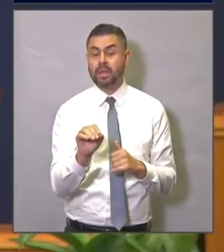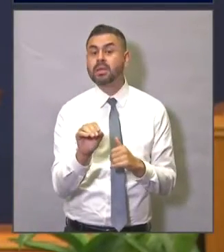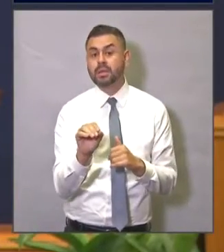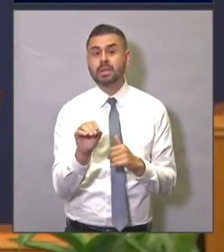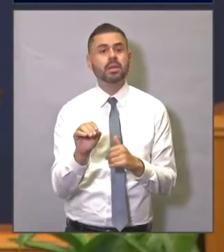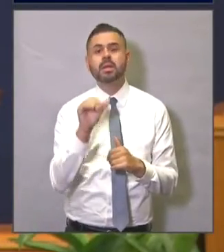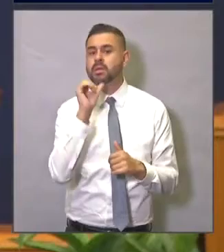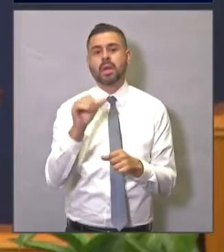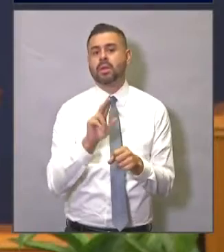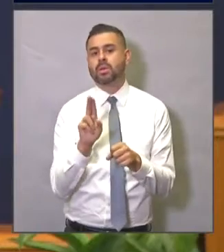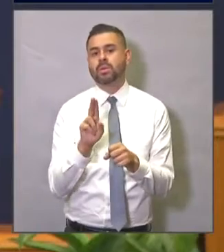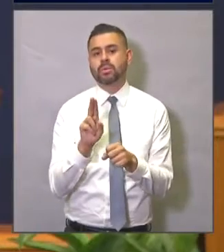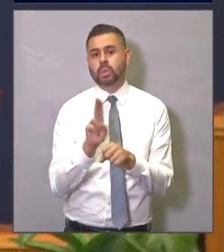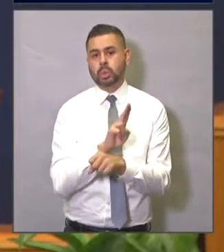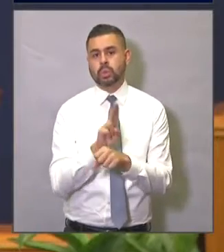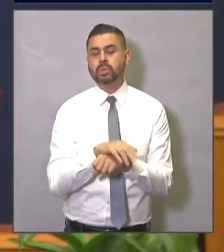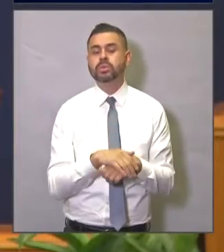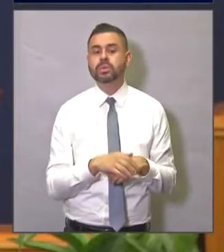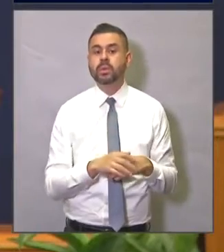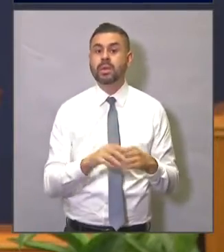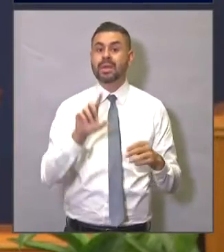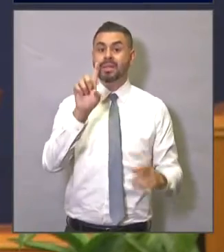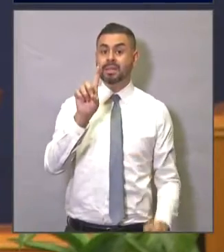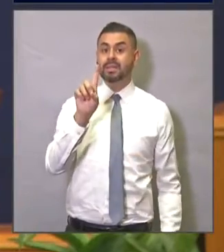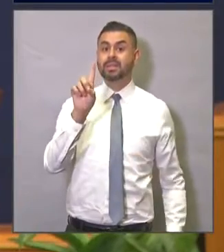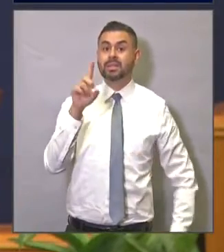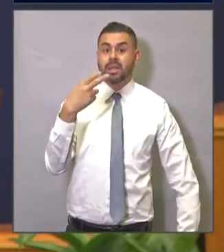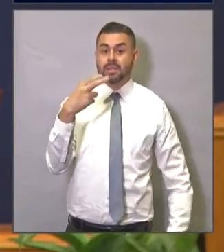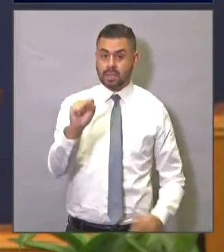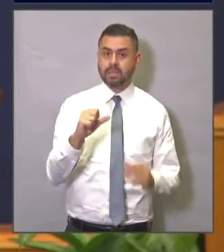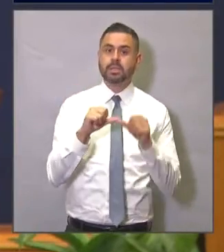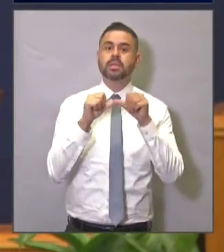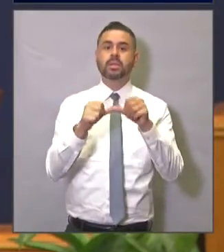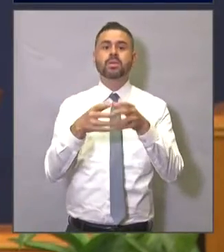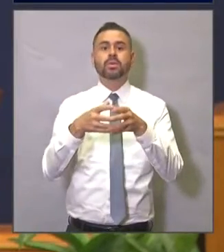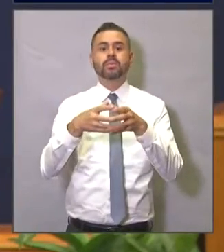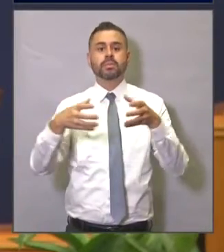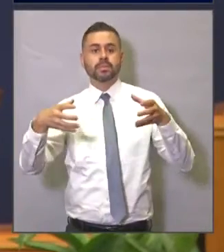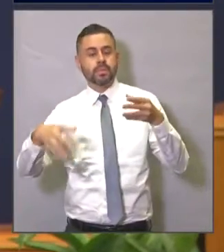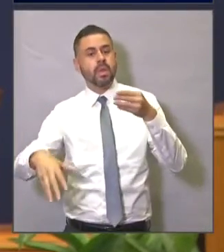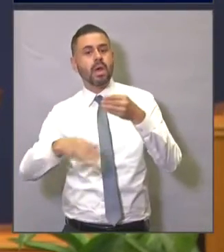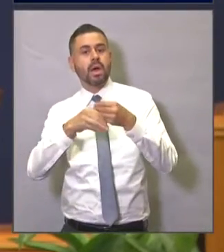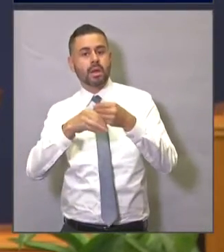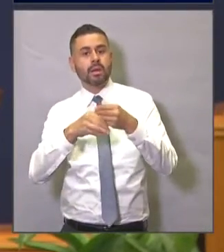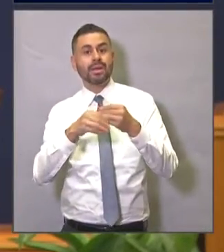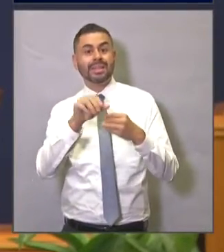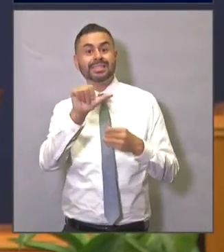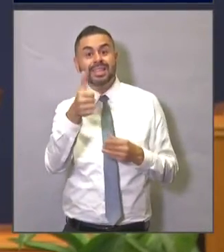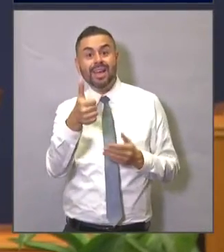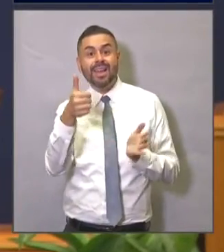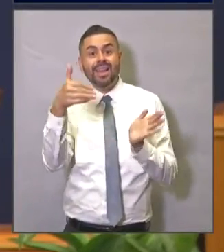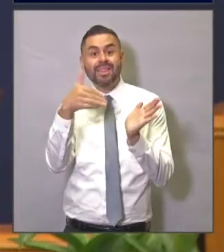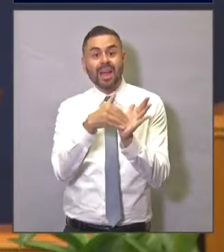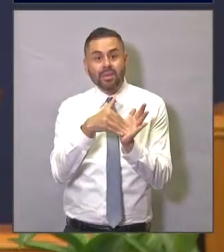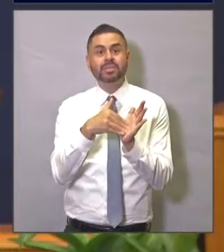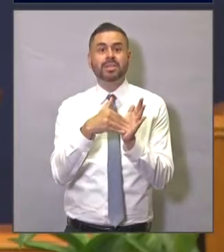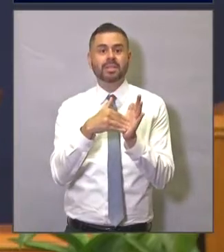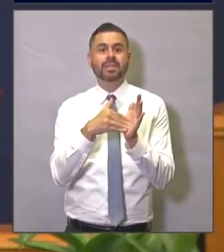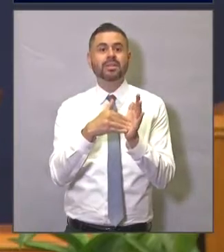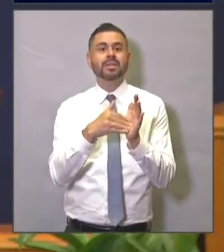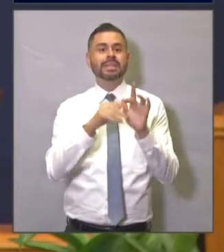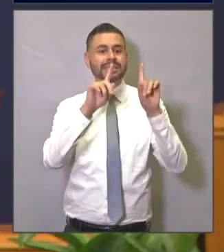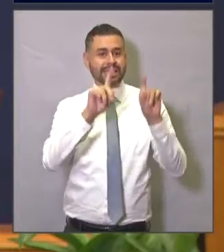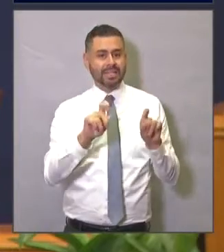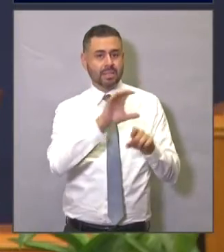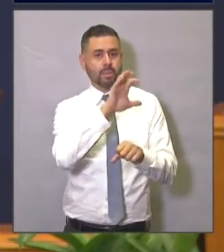remained unused. DHS has continued to add capacity, and we added over 10,000 slots per week during the Thanksgiving week. And